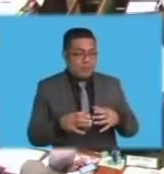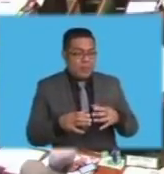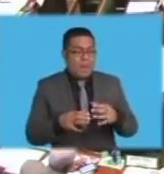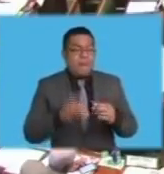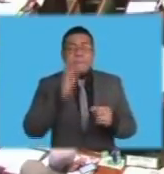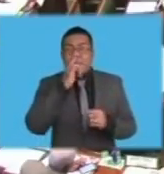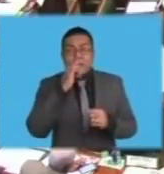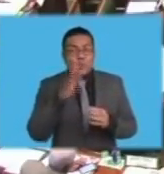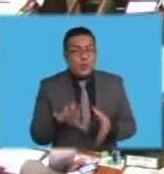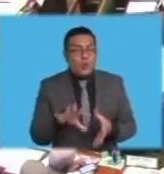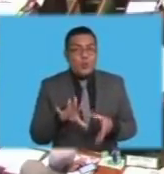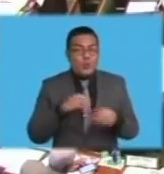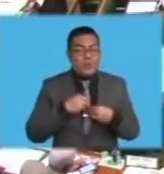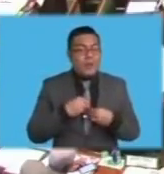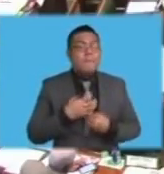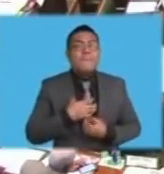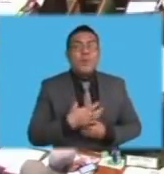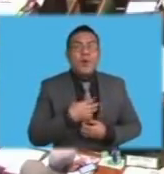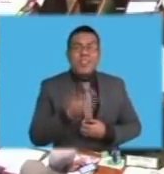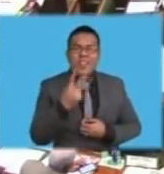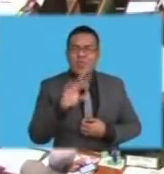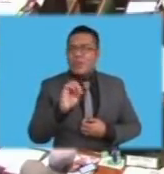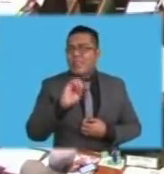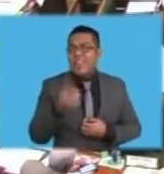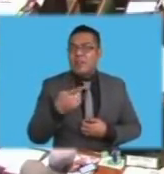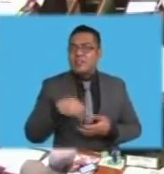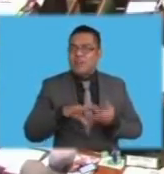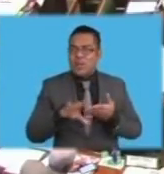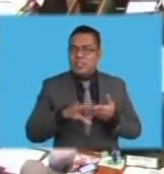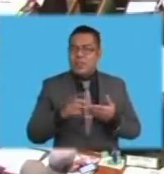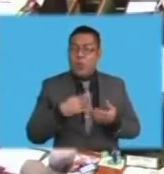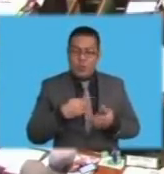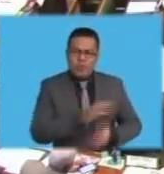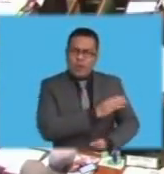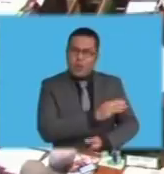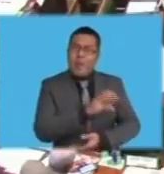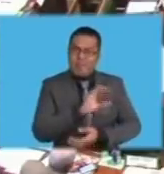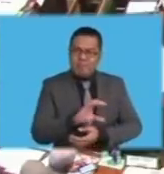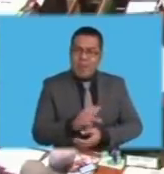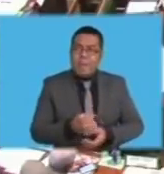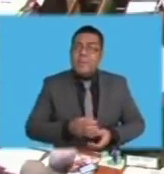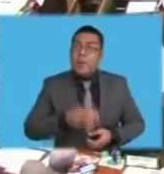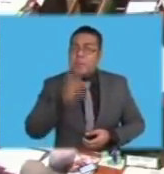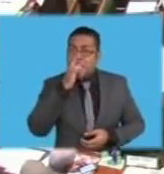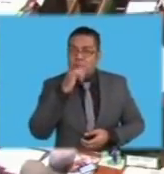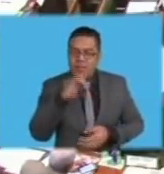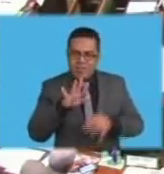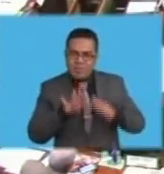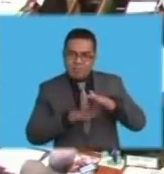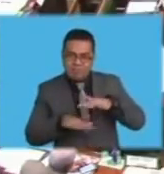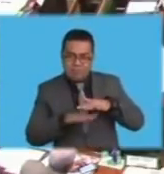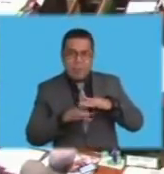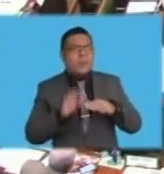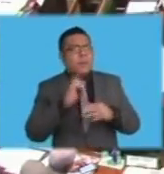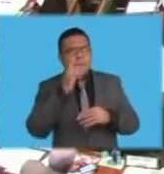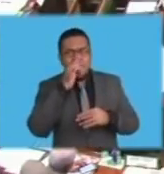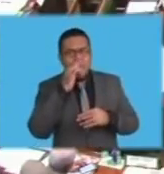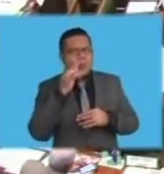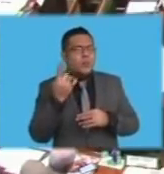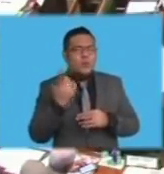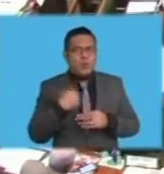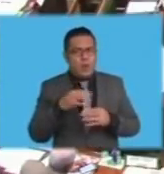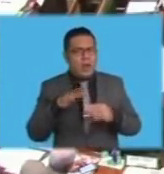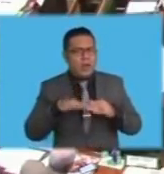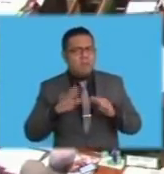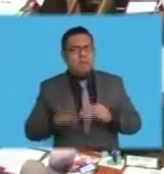than $30,000. So we're trying to enrich and empower the people at the lower end of the socio-economic scale, and those who are obviously richer, we give them a lesser